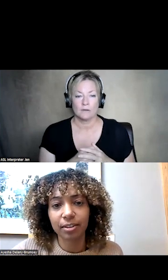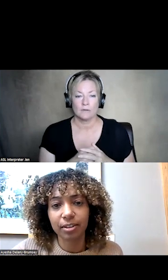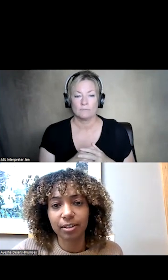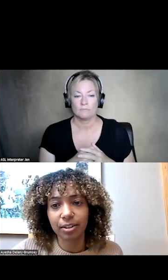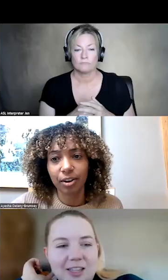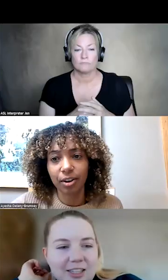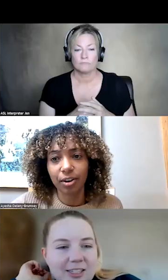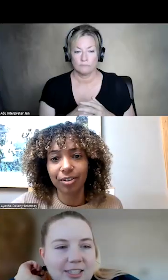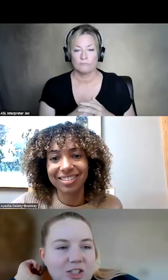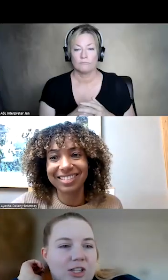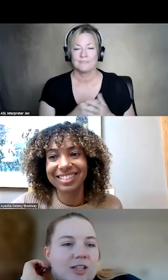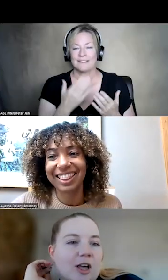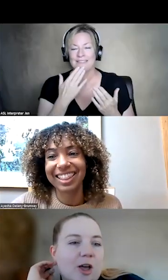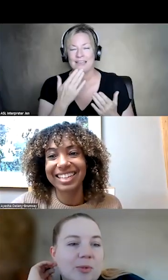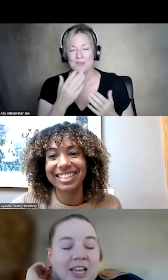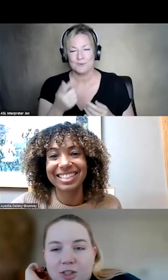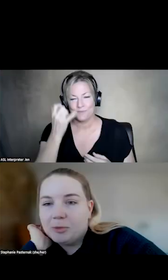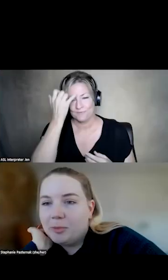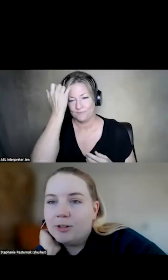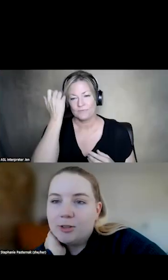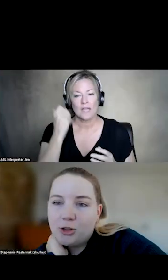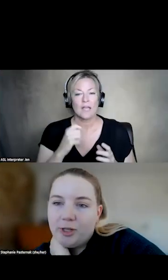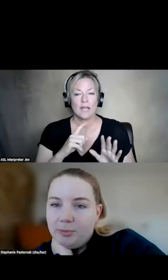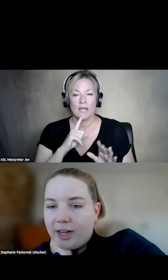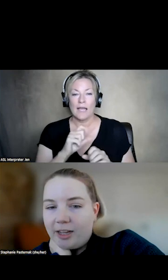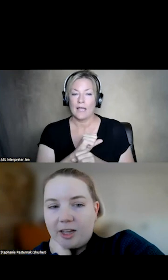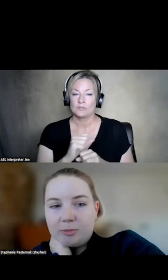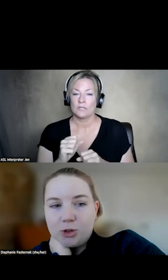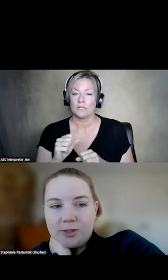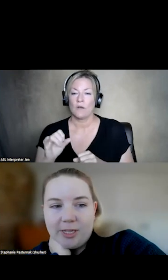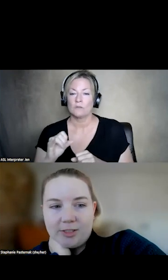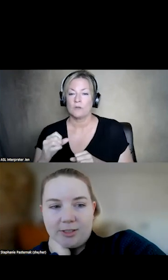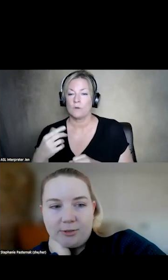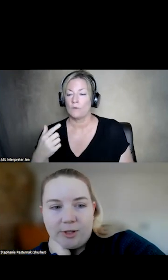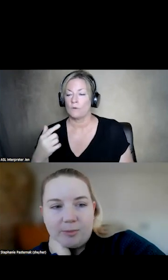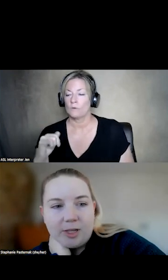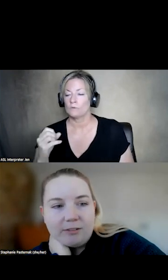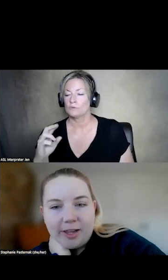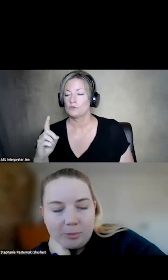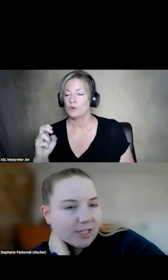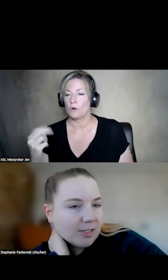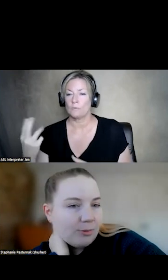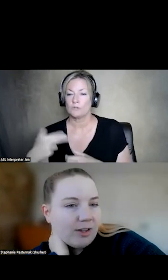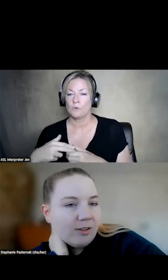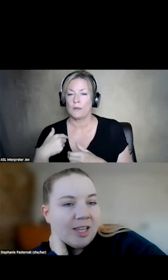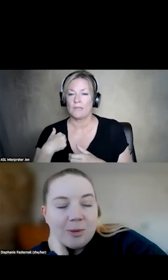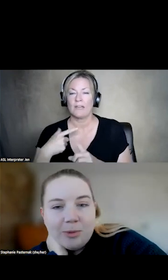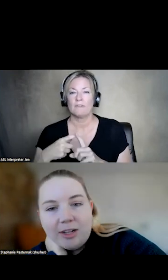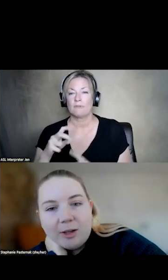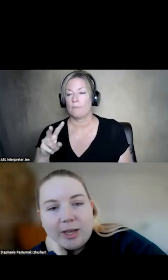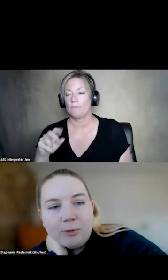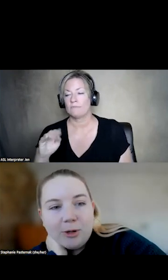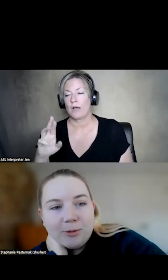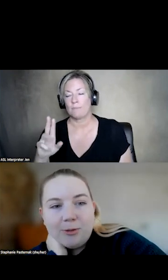Stephanie. Yeah, thanks, Aisha. And actually, I'm going to be also joined by Jordan Pantalone from Vibrant as well.